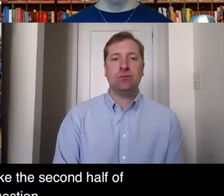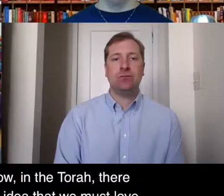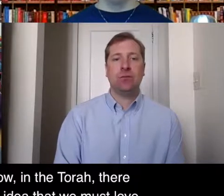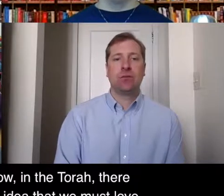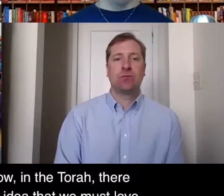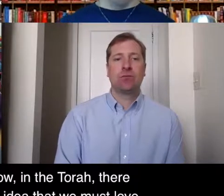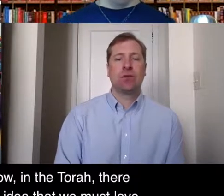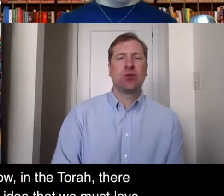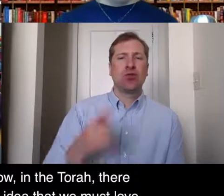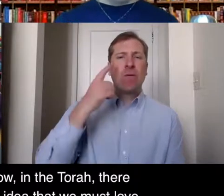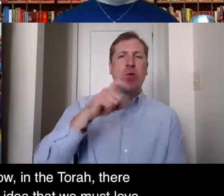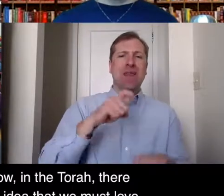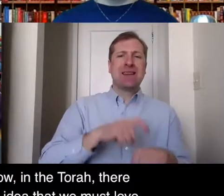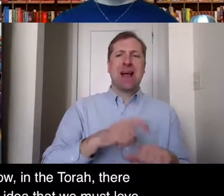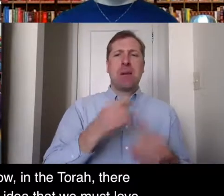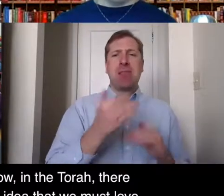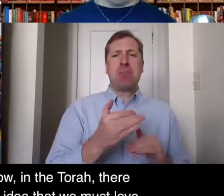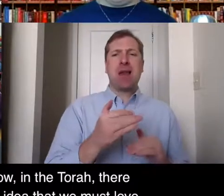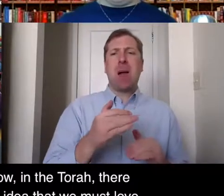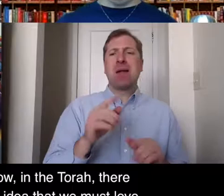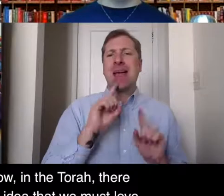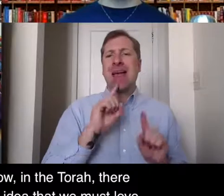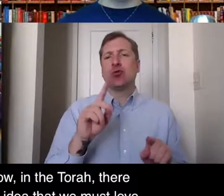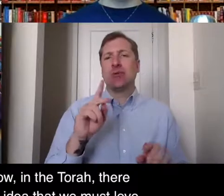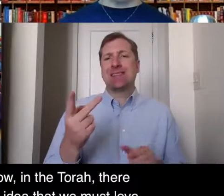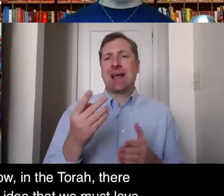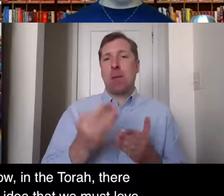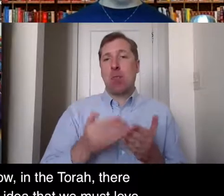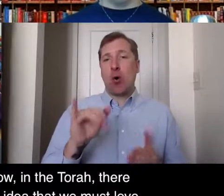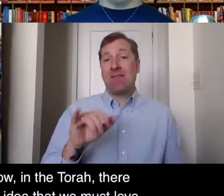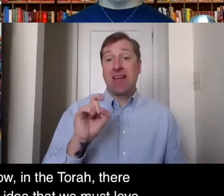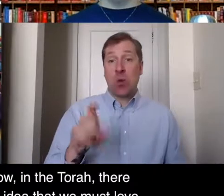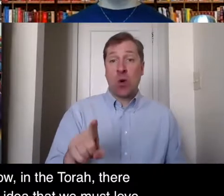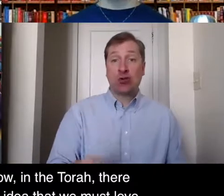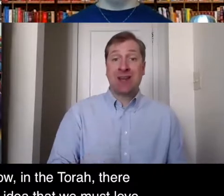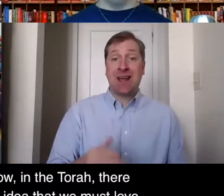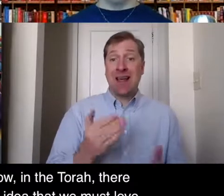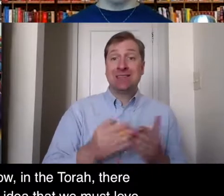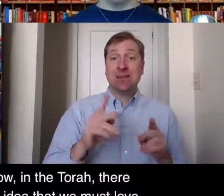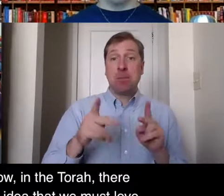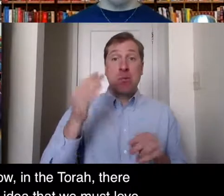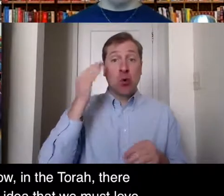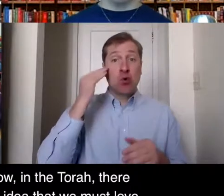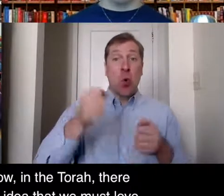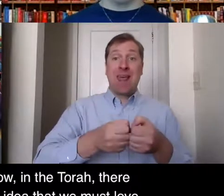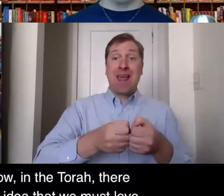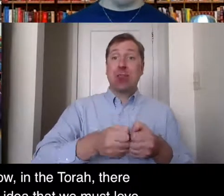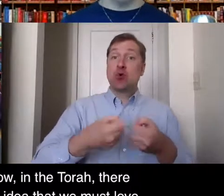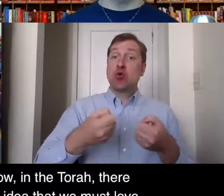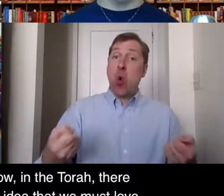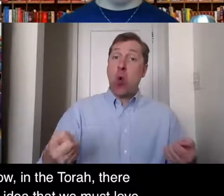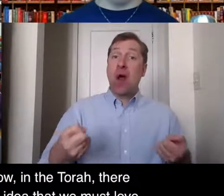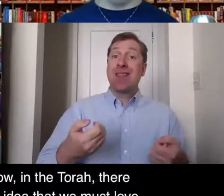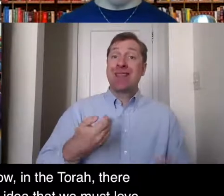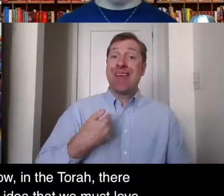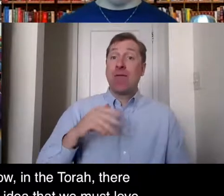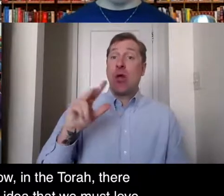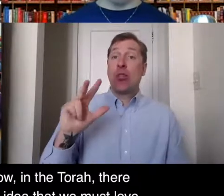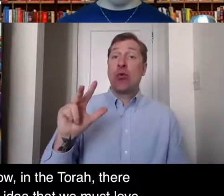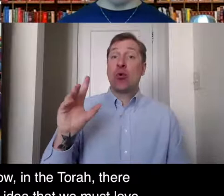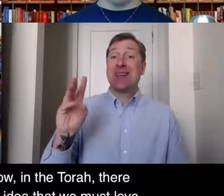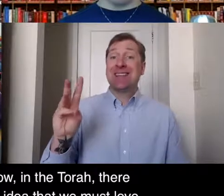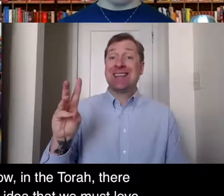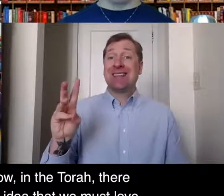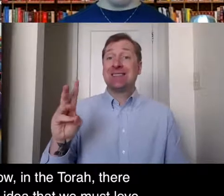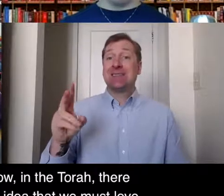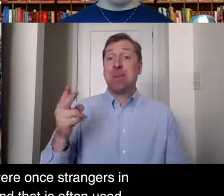question. So, as some may know, in the Torah, there are 36 mentions of the